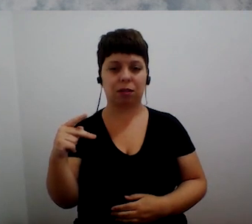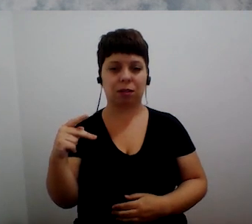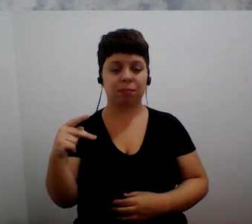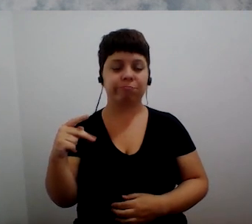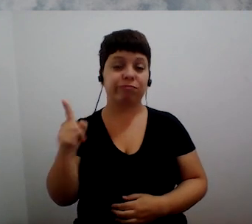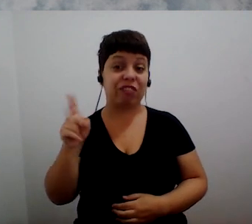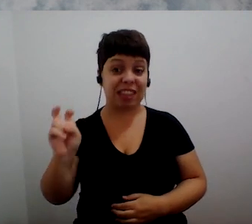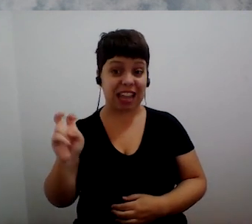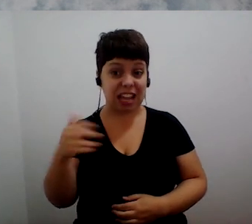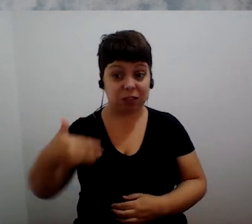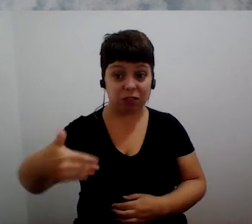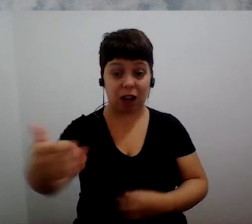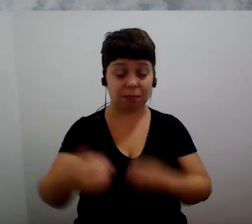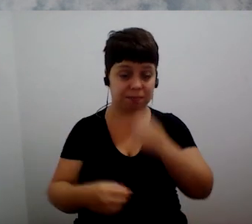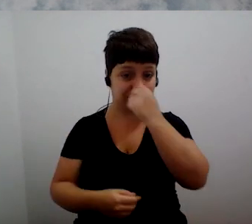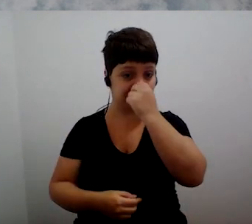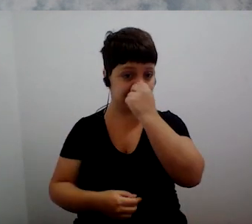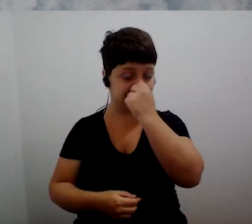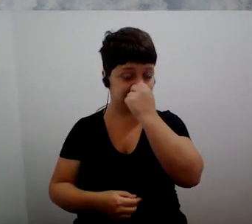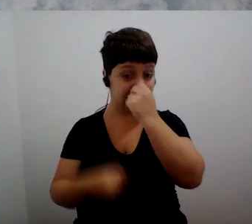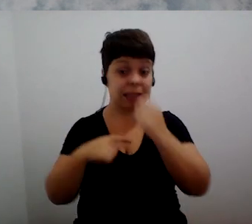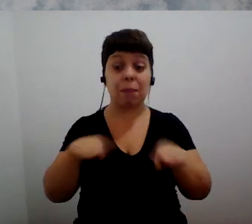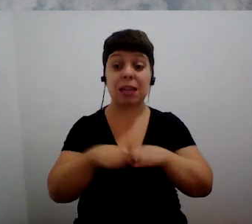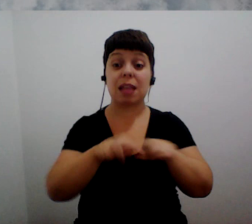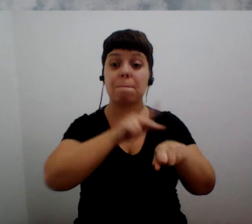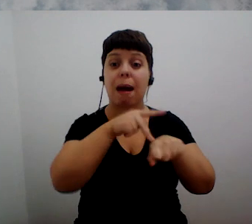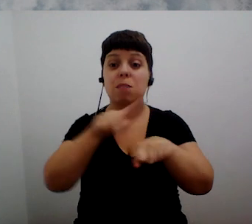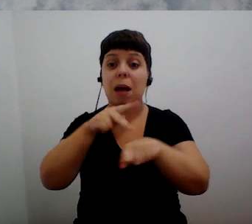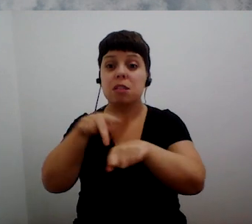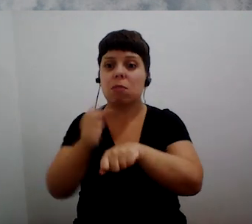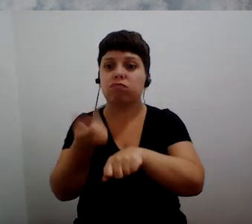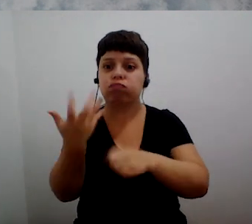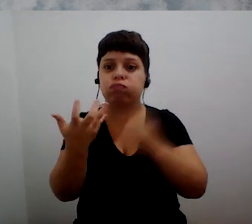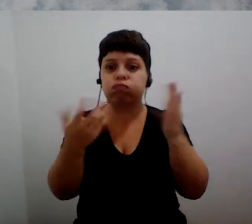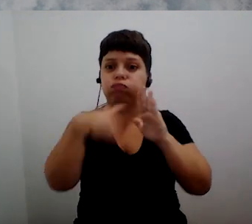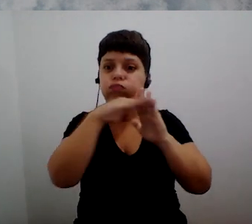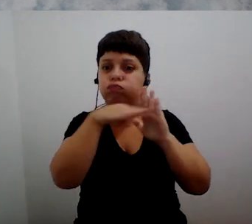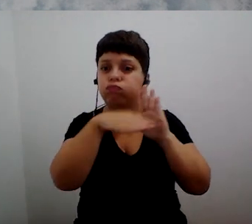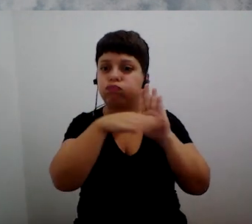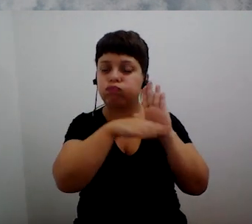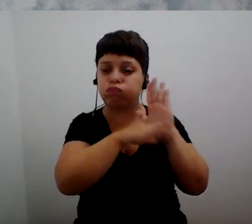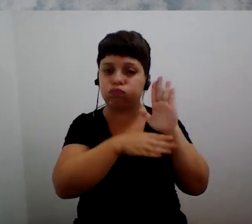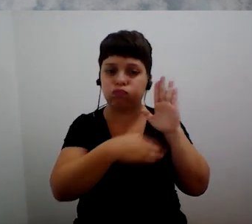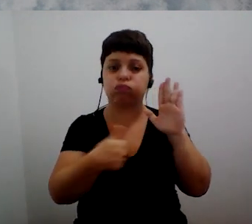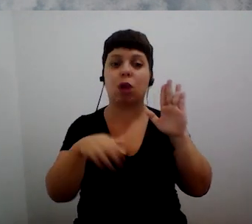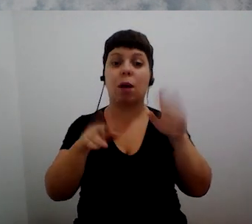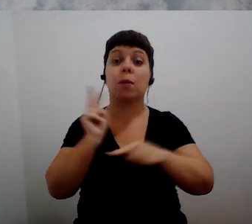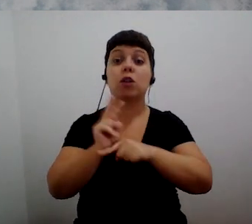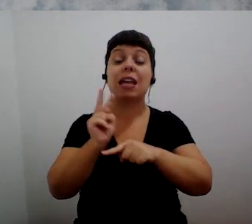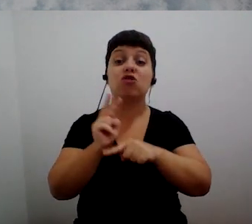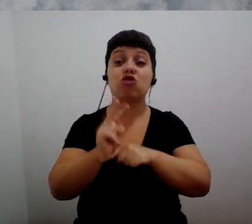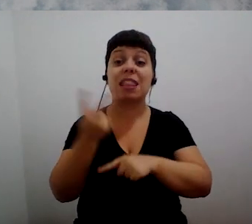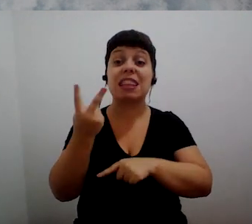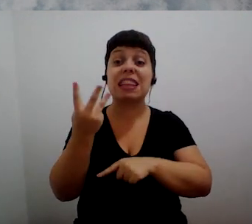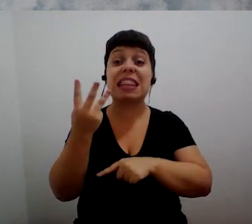a growing number of countries that supports the goal of protecting 30% of the ocean by 2030. We are now